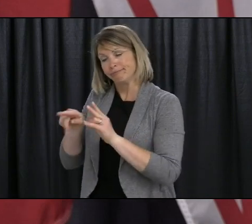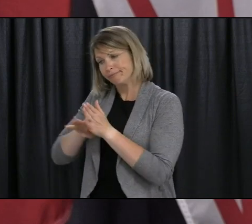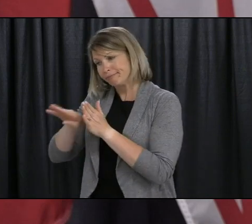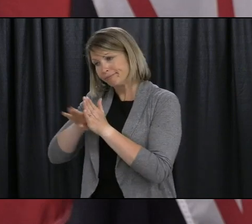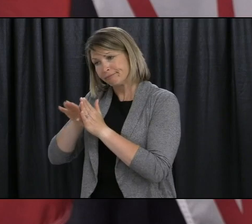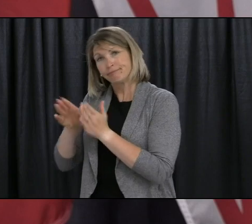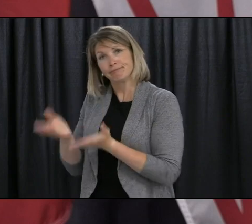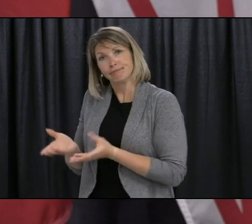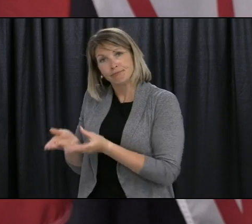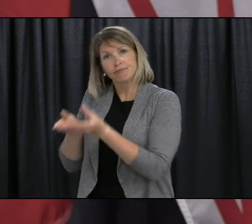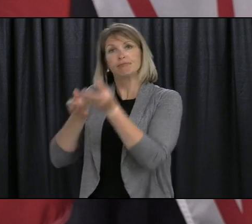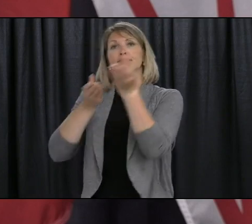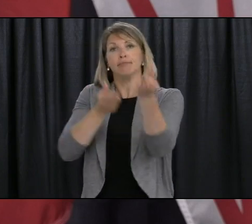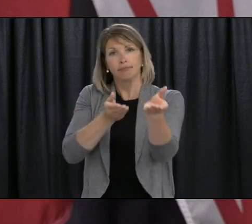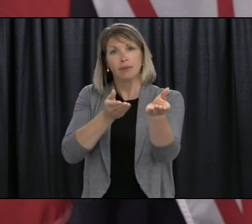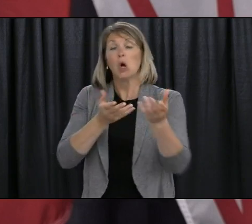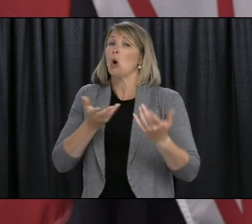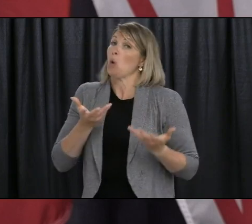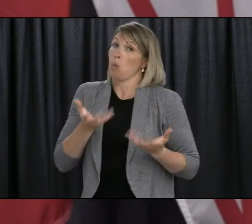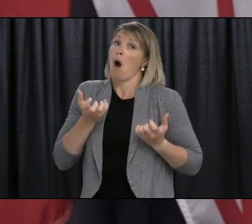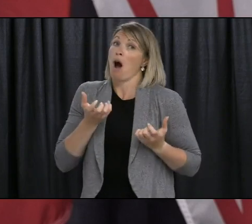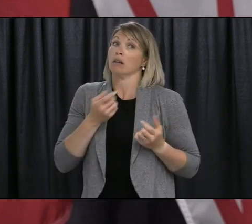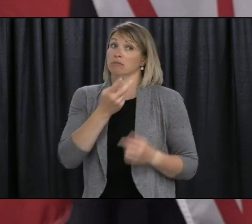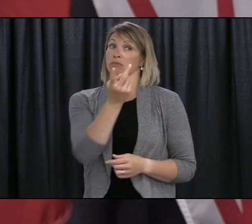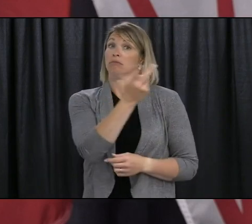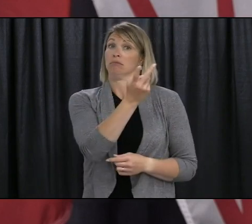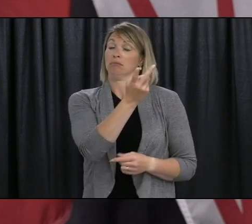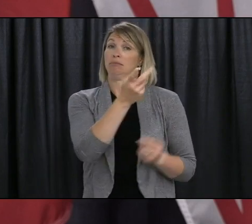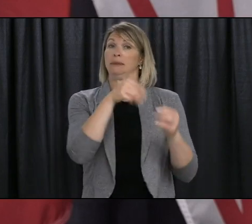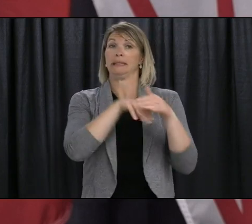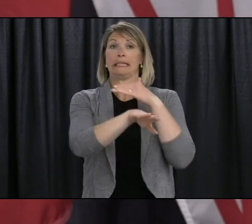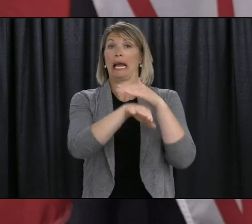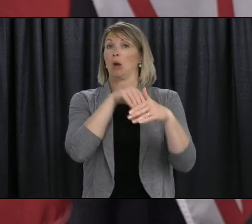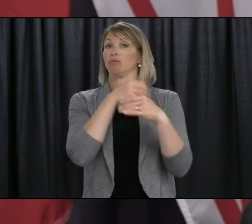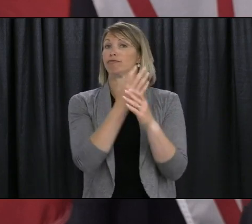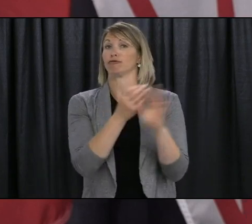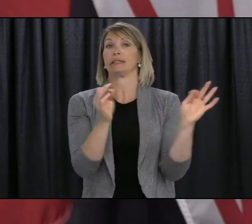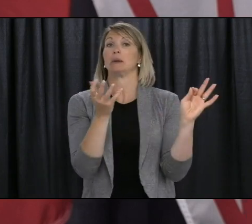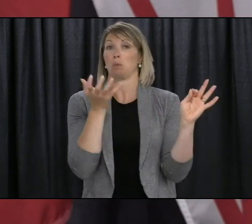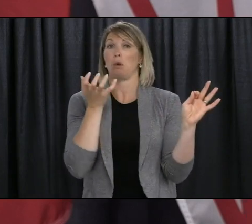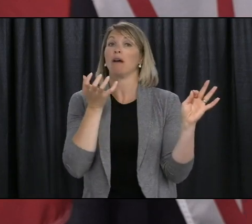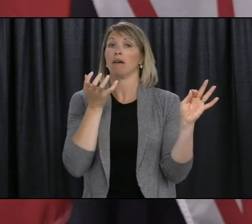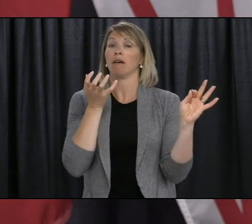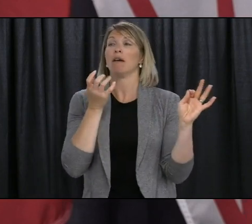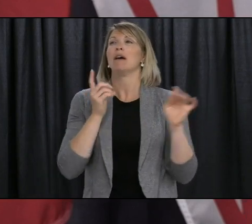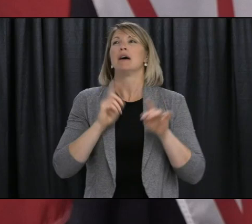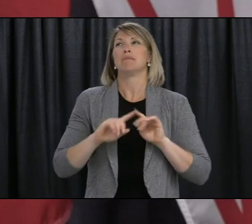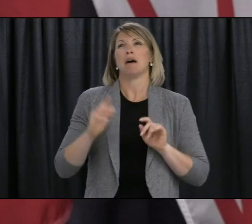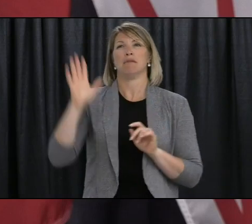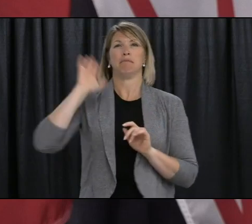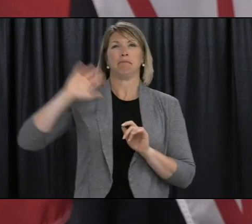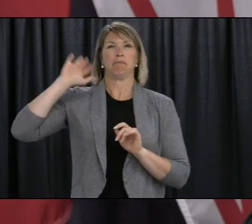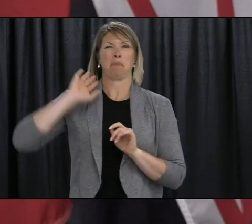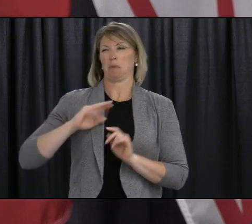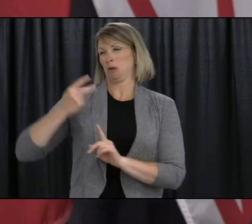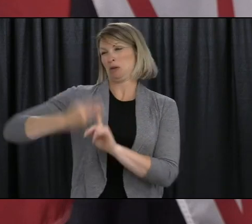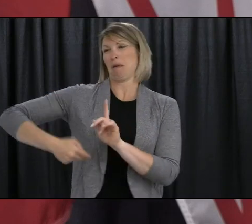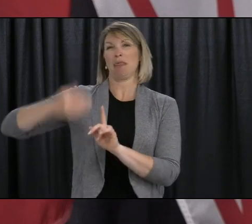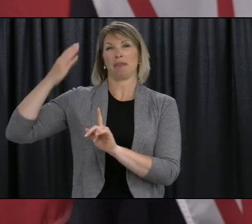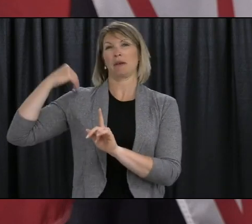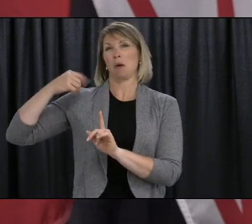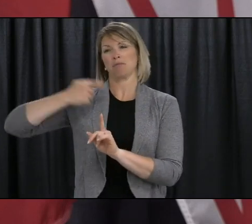freely back and forth into Lab West. Very different conversation that we would have had, 6-7 weeks ago. It was at that stage